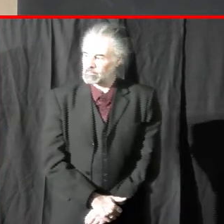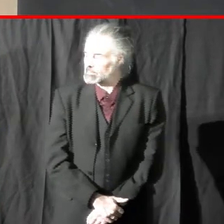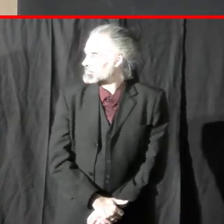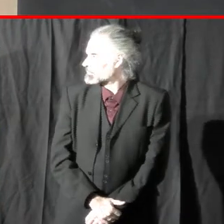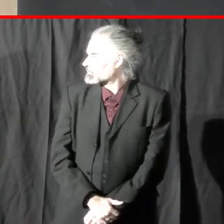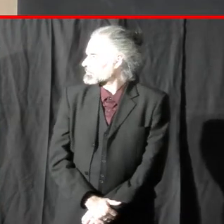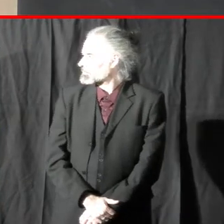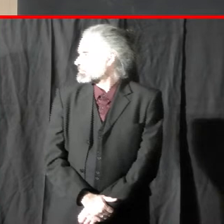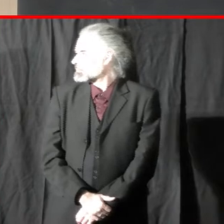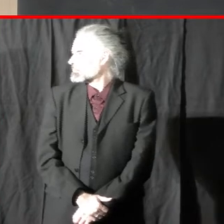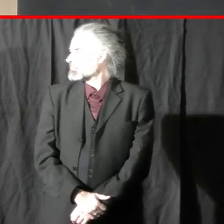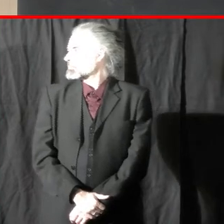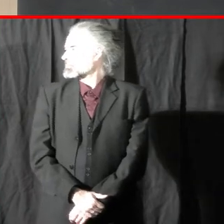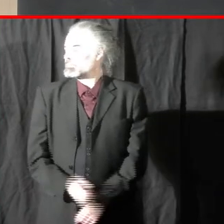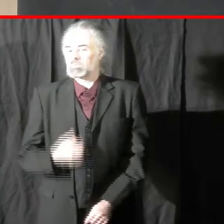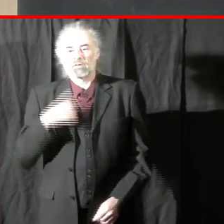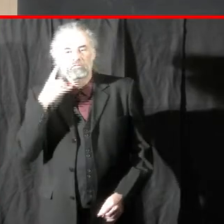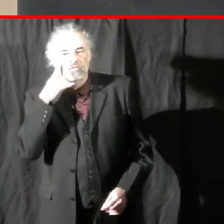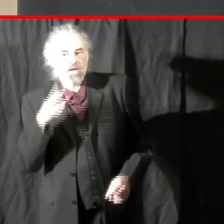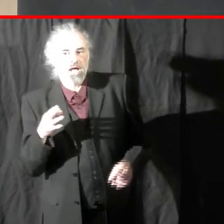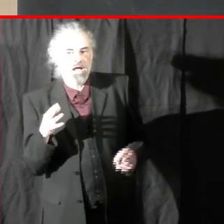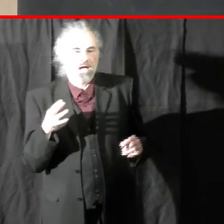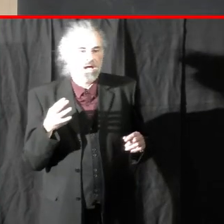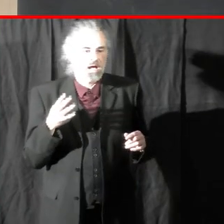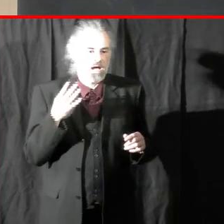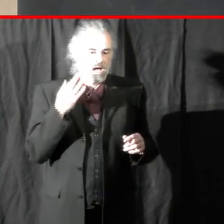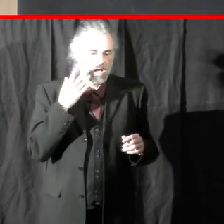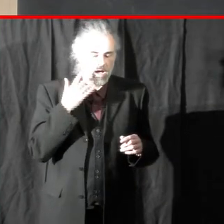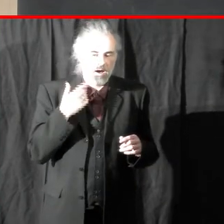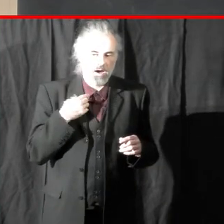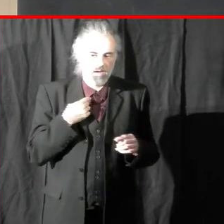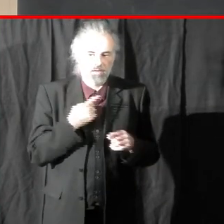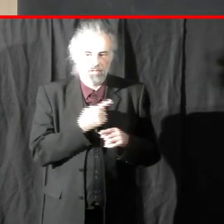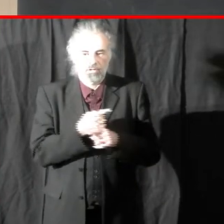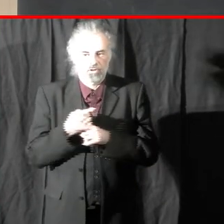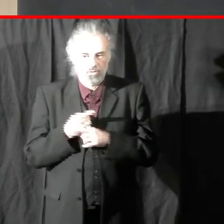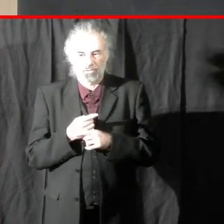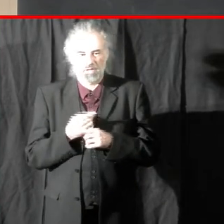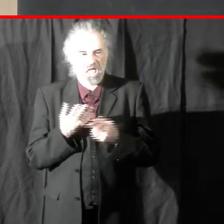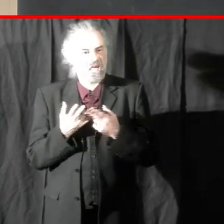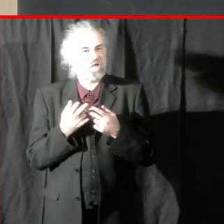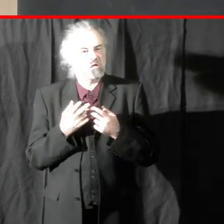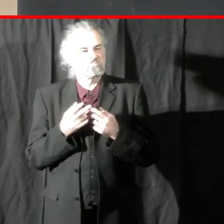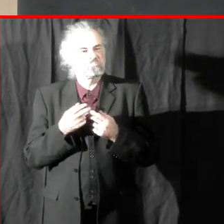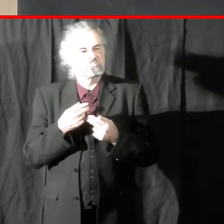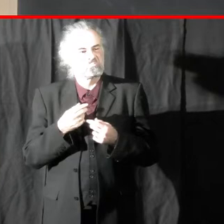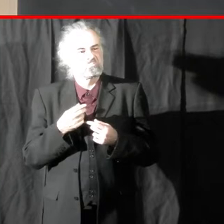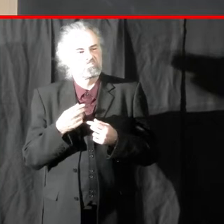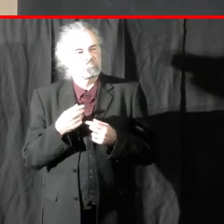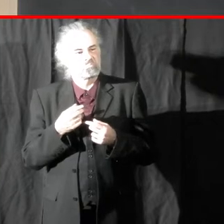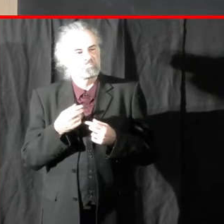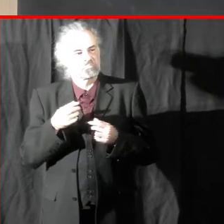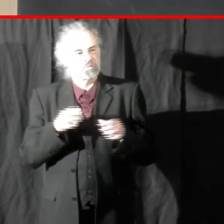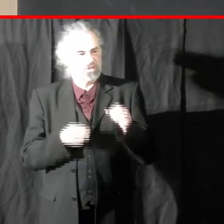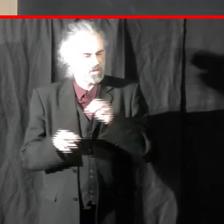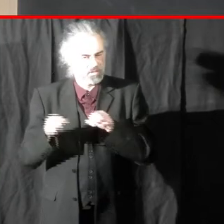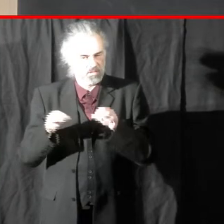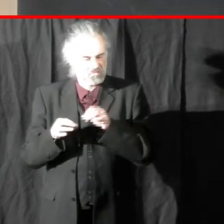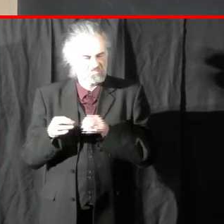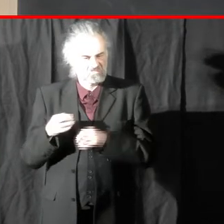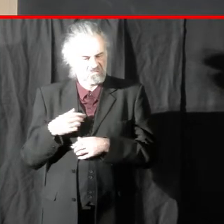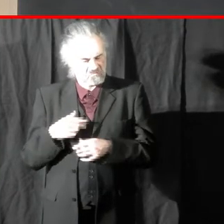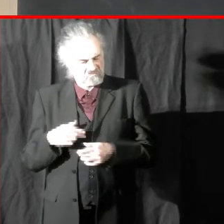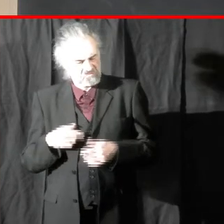Well, I'll have to find out when I speak to the two co-authors, but I got a sense that it's used for things that are